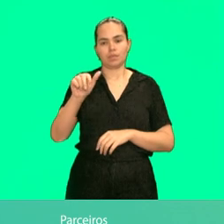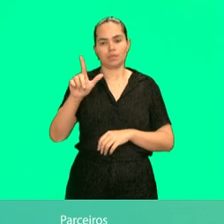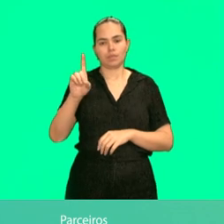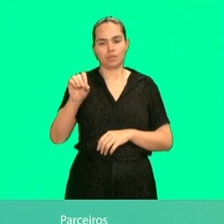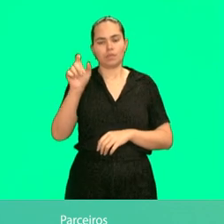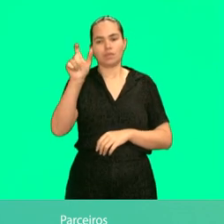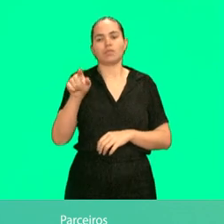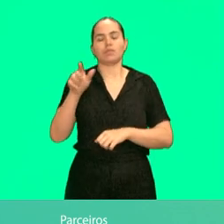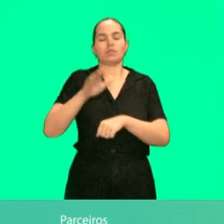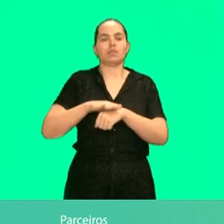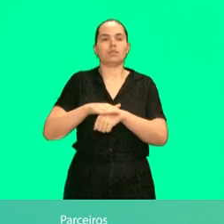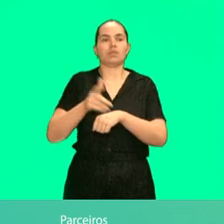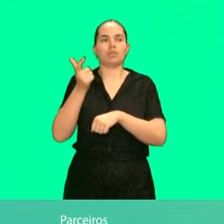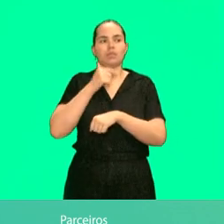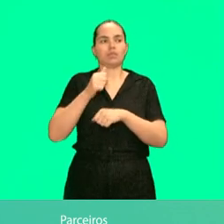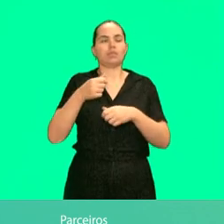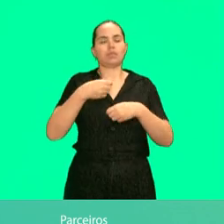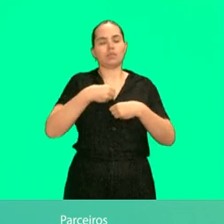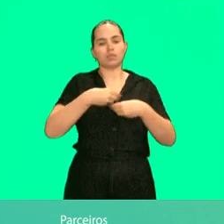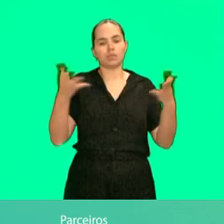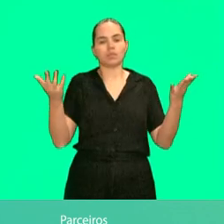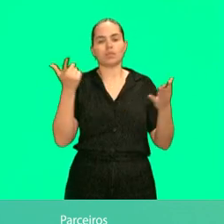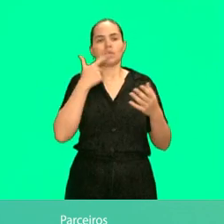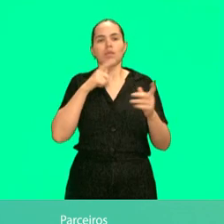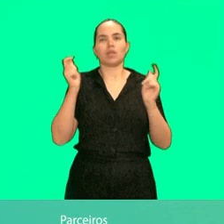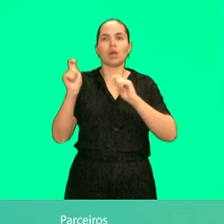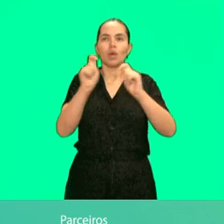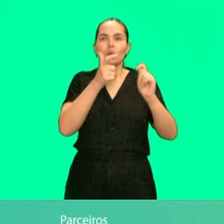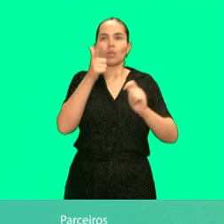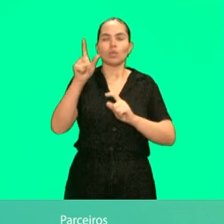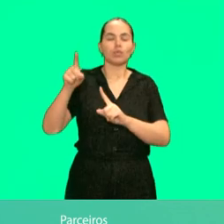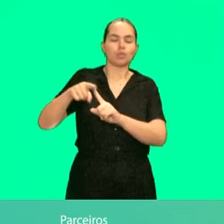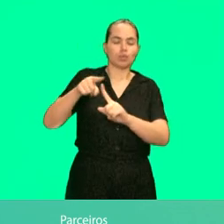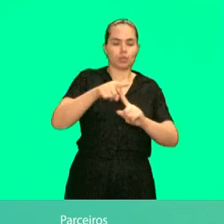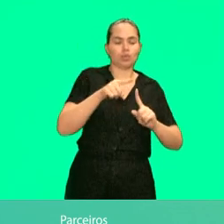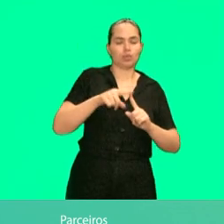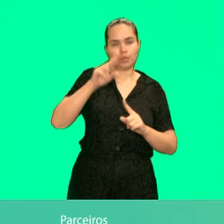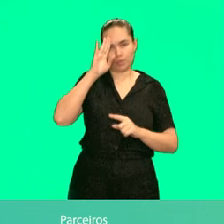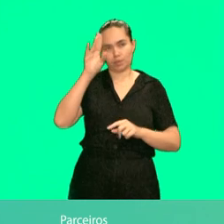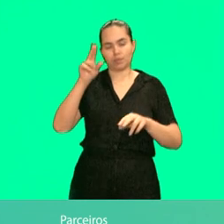with Professor Ronaldo, it's like a Lego toy,